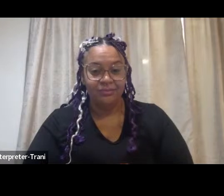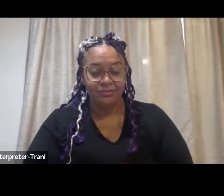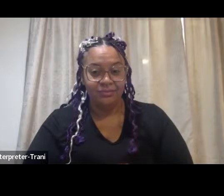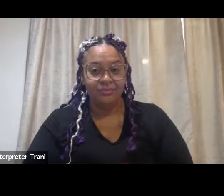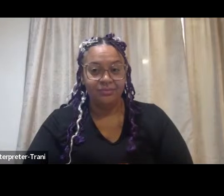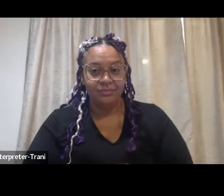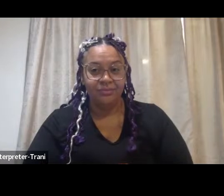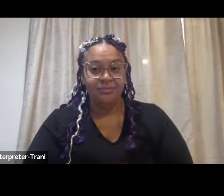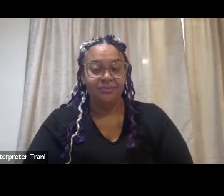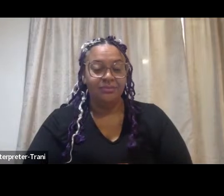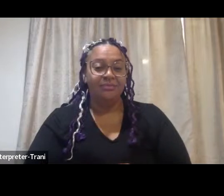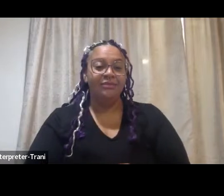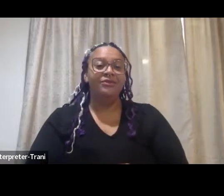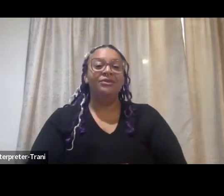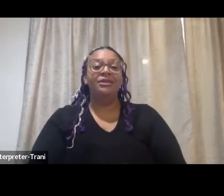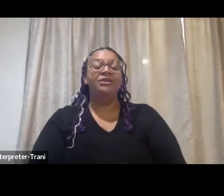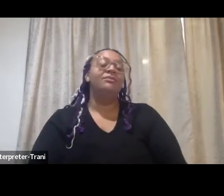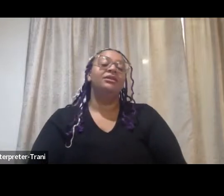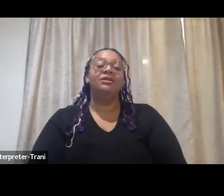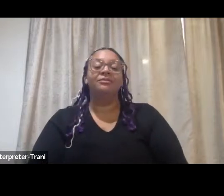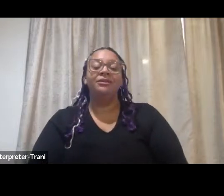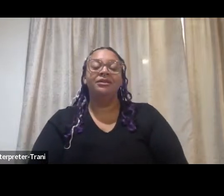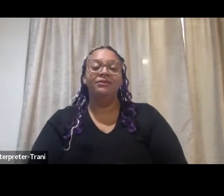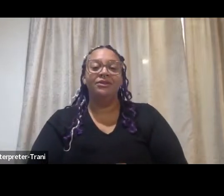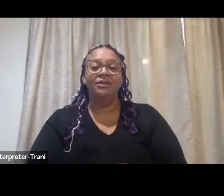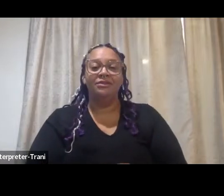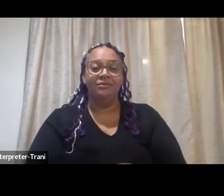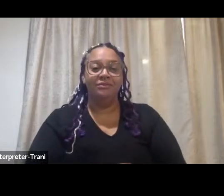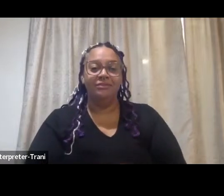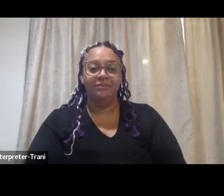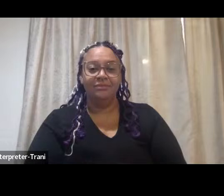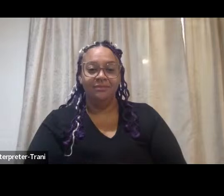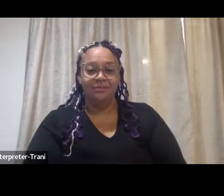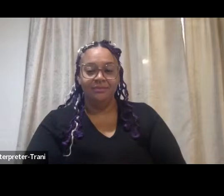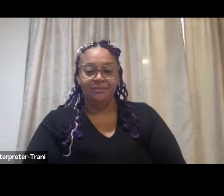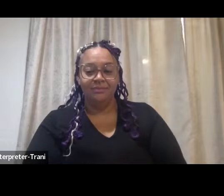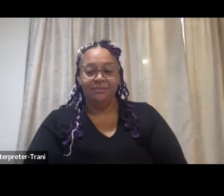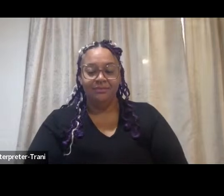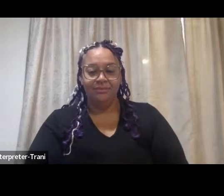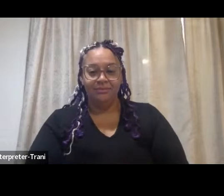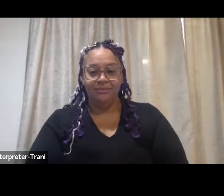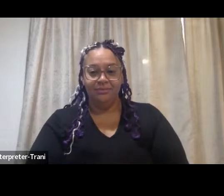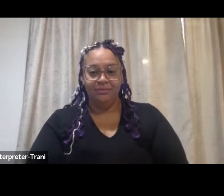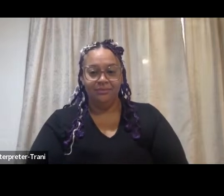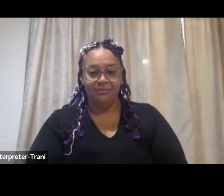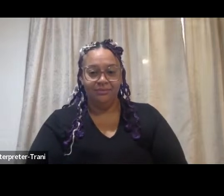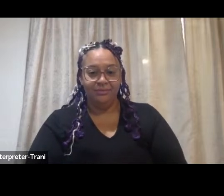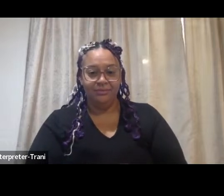Let me put the last one in here. Libra, you were read to filth by